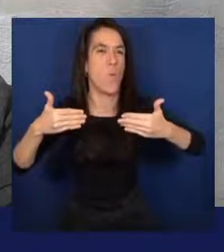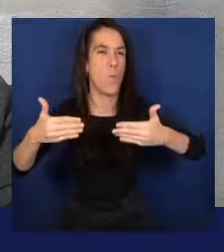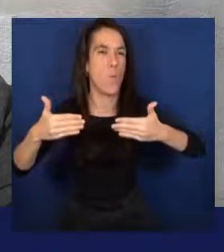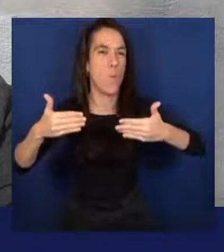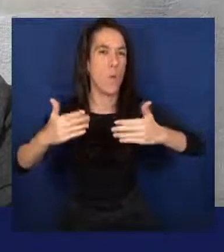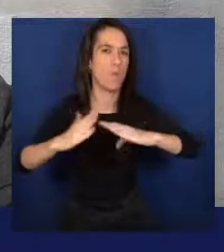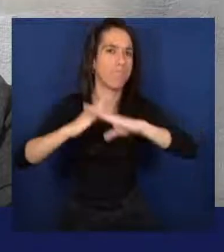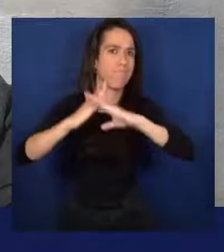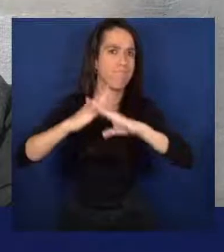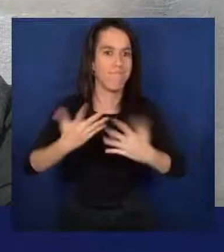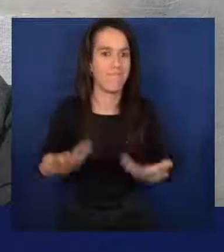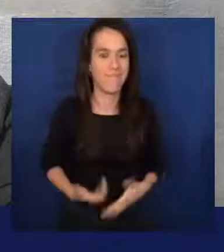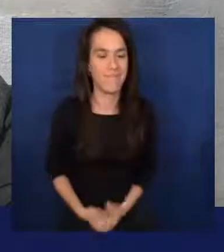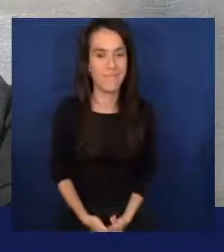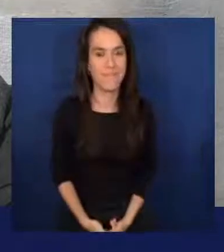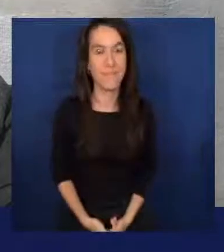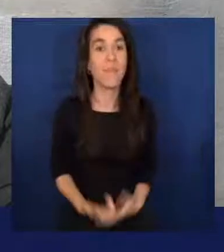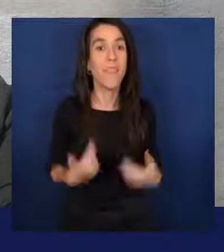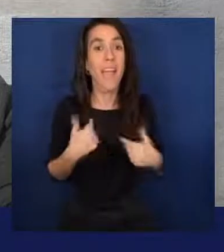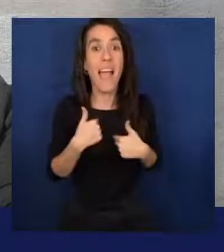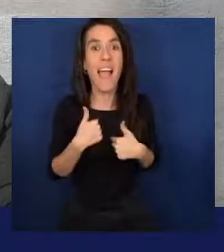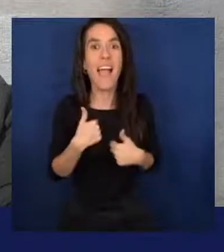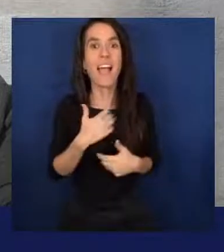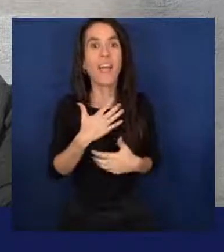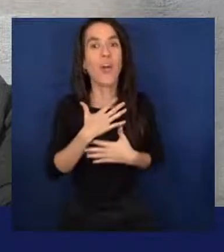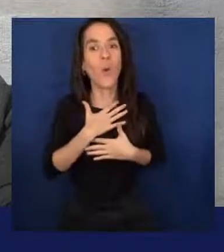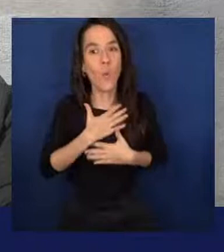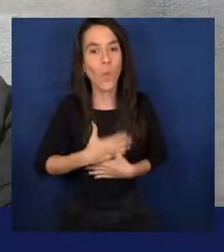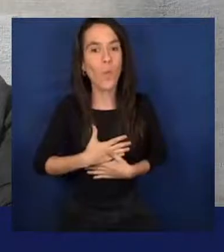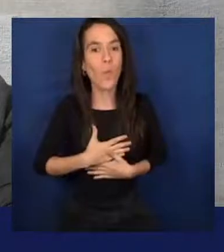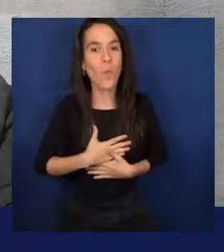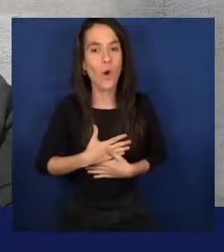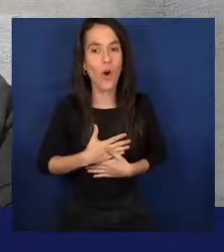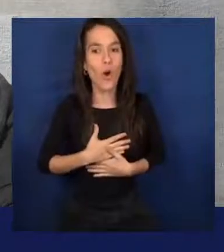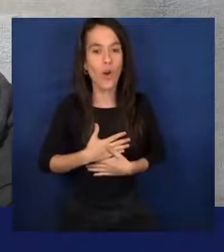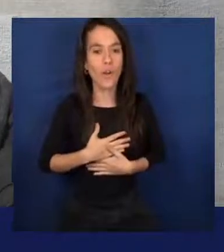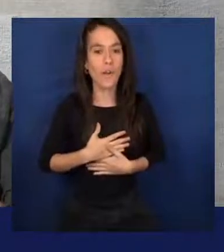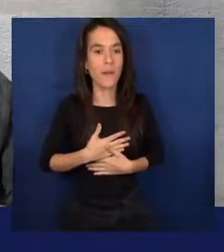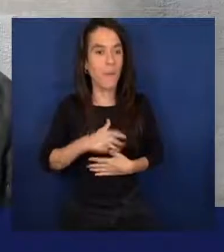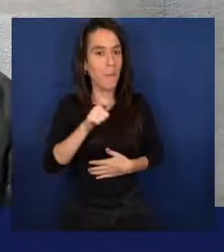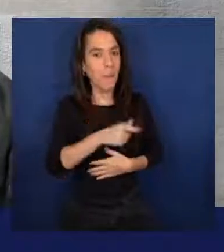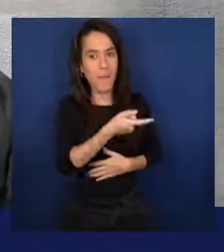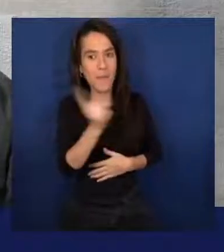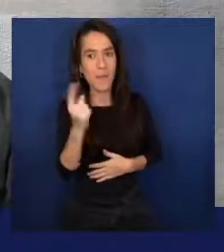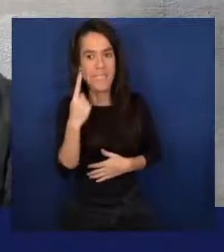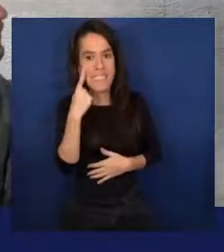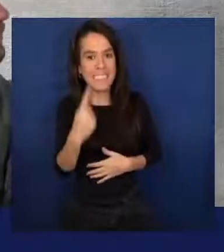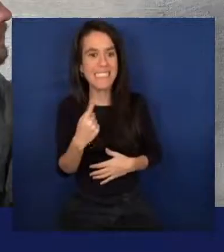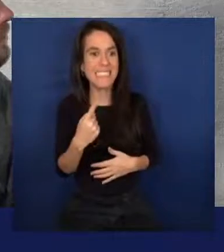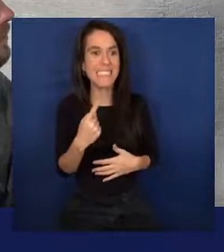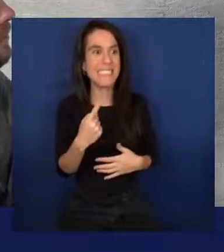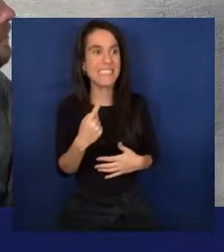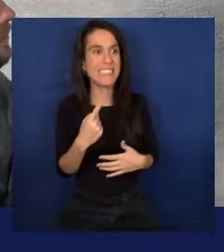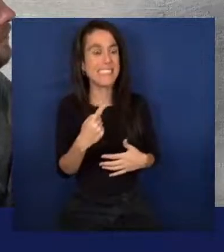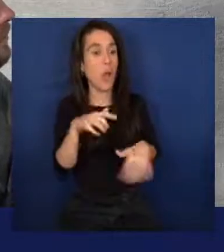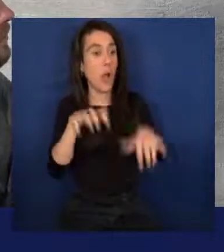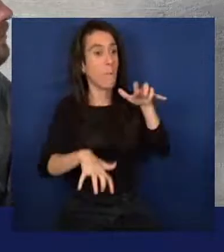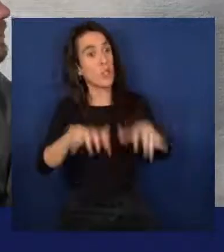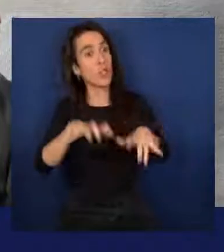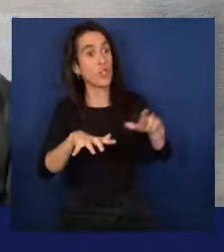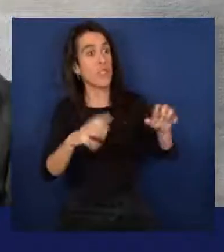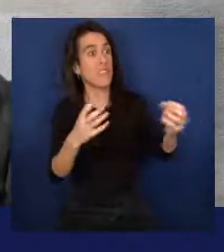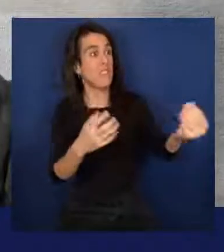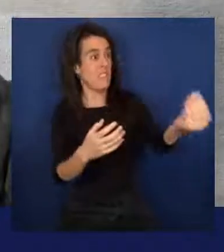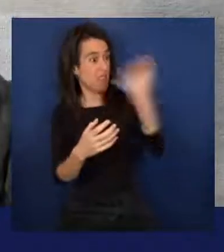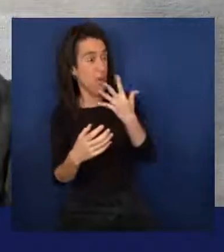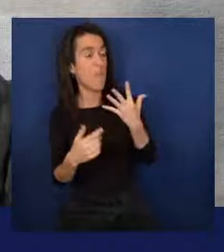because what I want is no one to be accepting of the response, well, the computer says. Yes. Right?